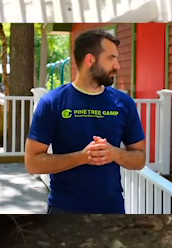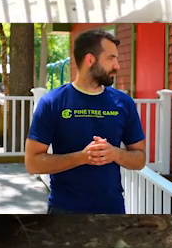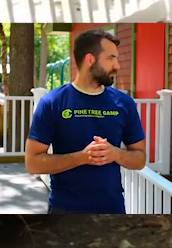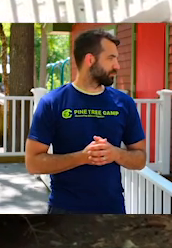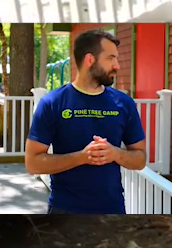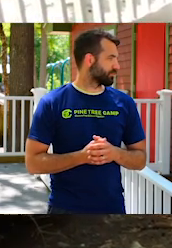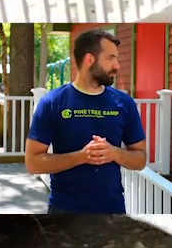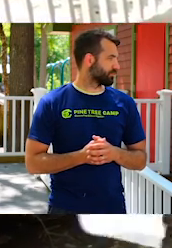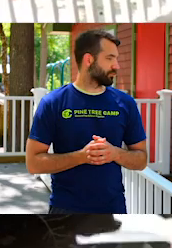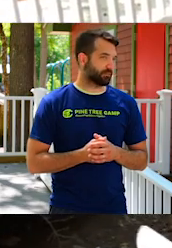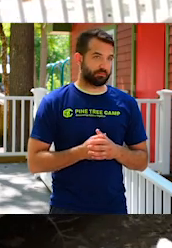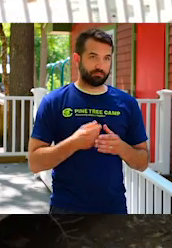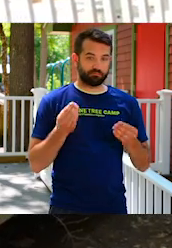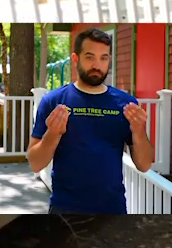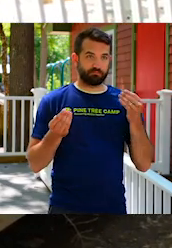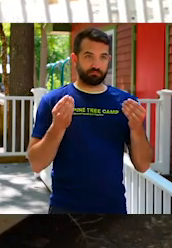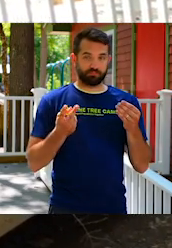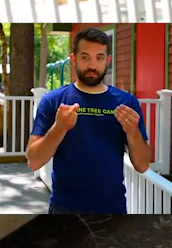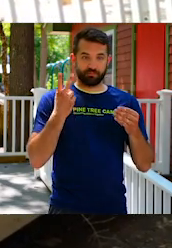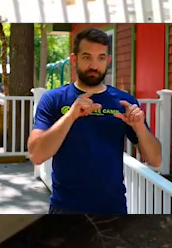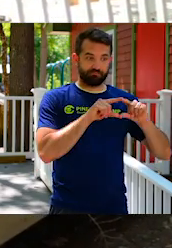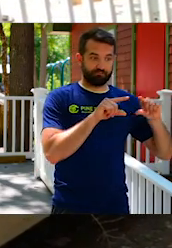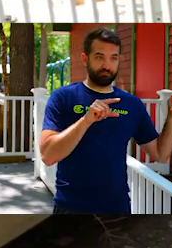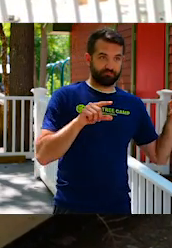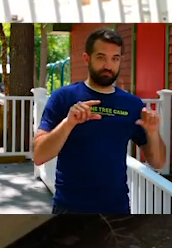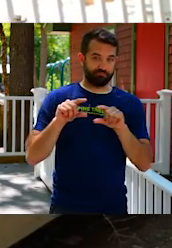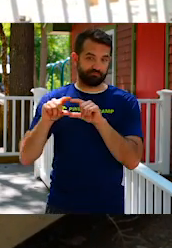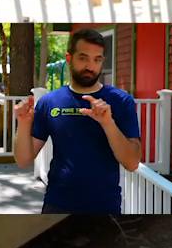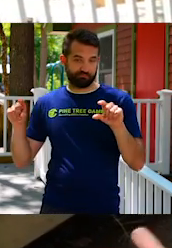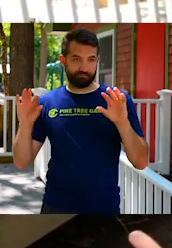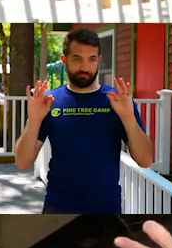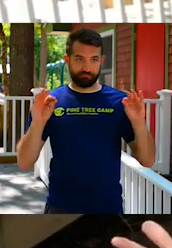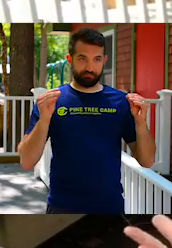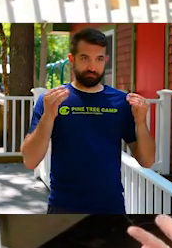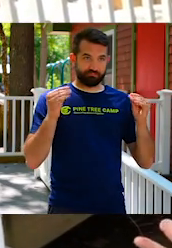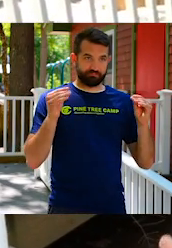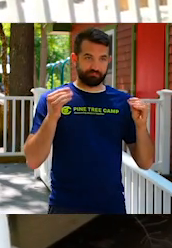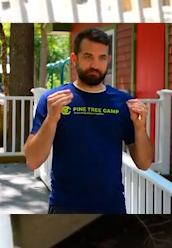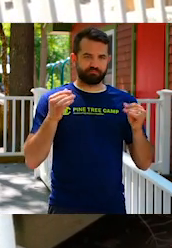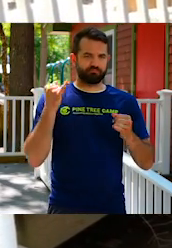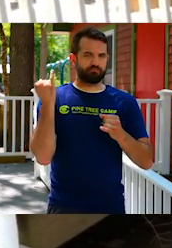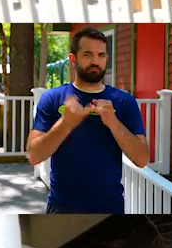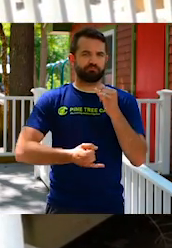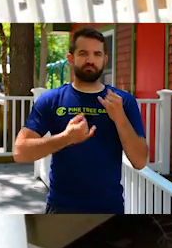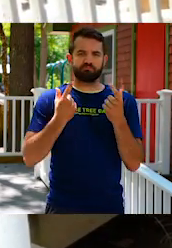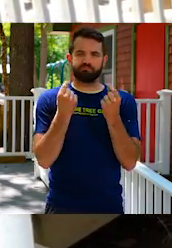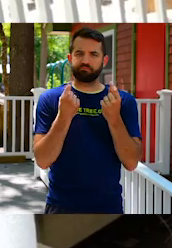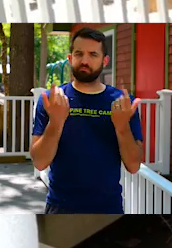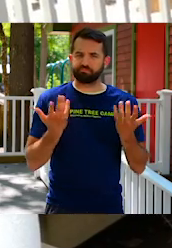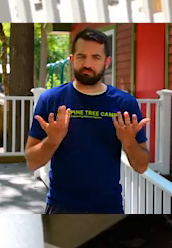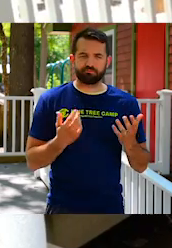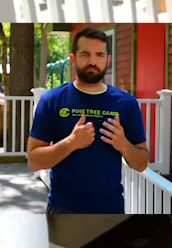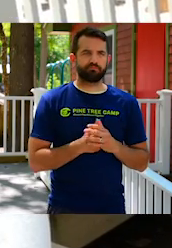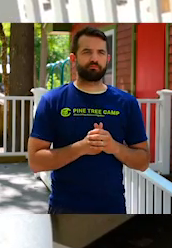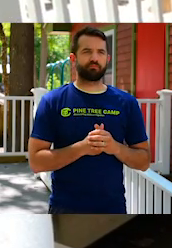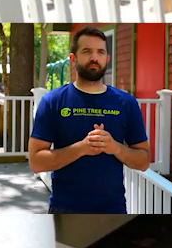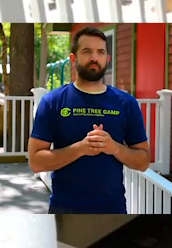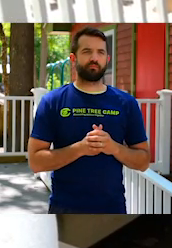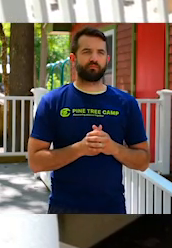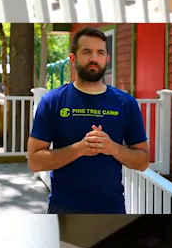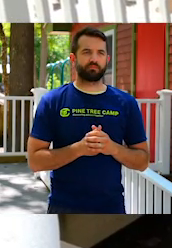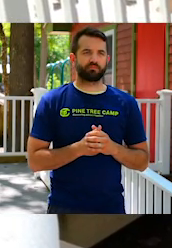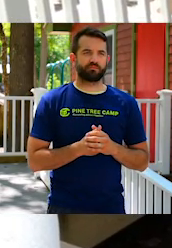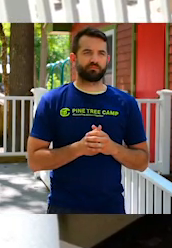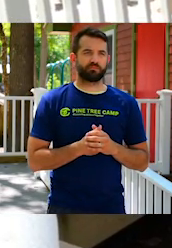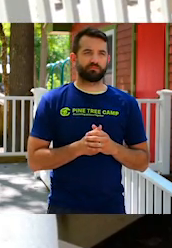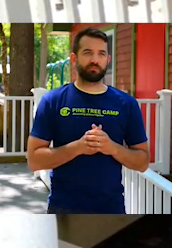Alright, so I have my 2 strips of paper towel. Now, the last step before we see what happens with the experiment is going to be to put the paper towel in the end with the